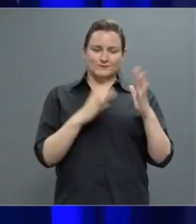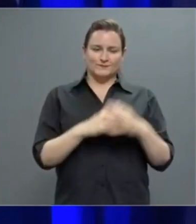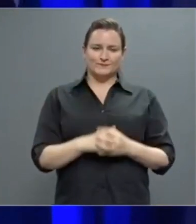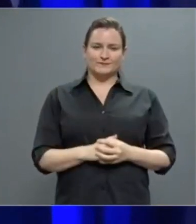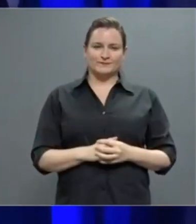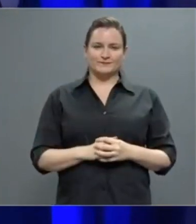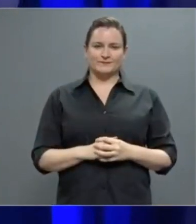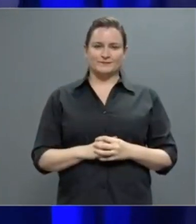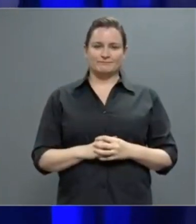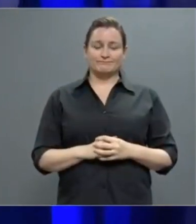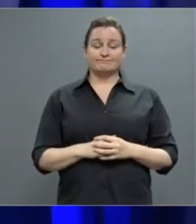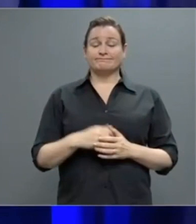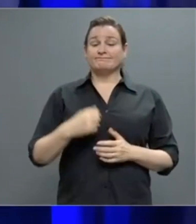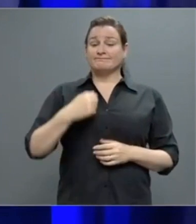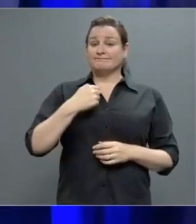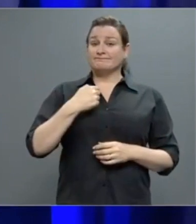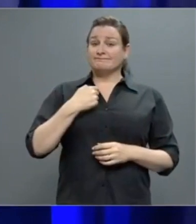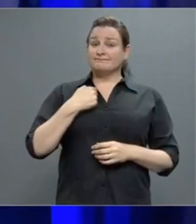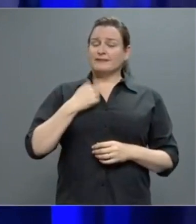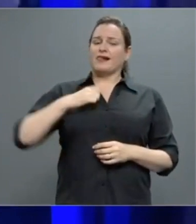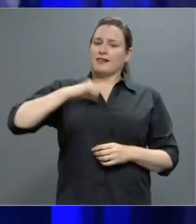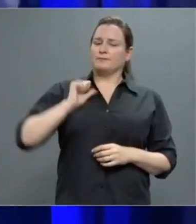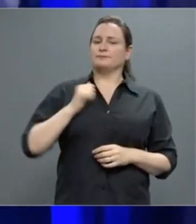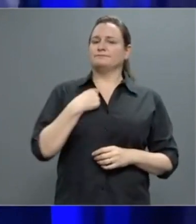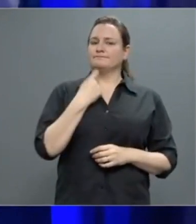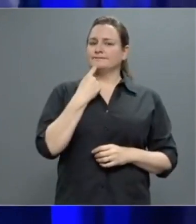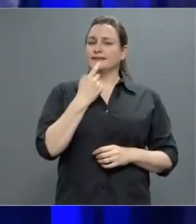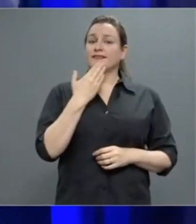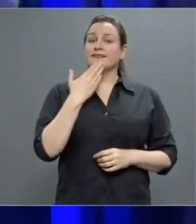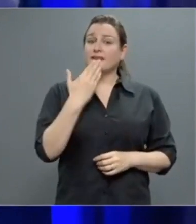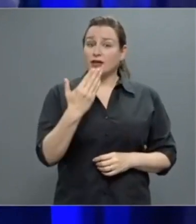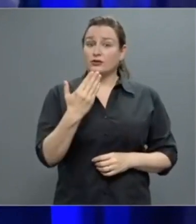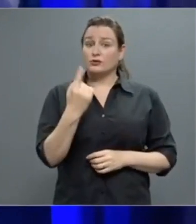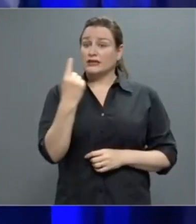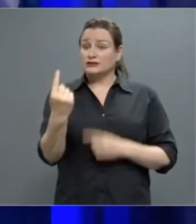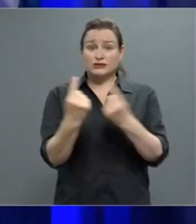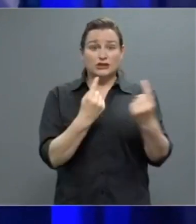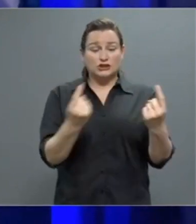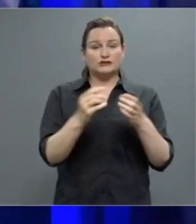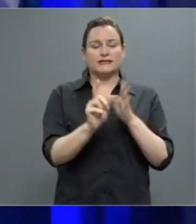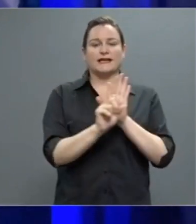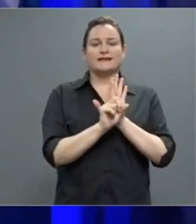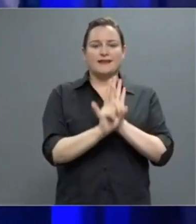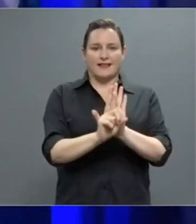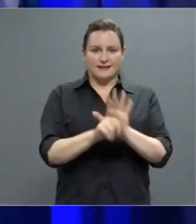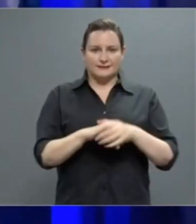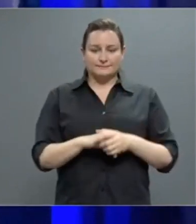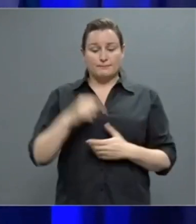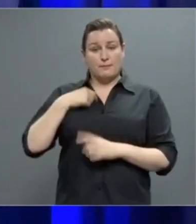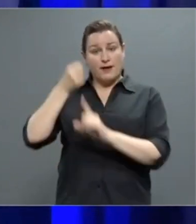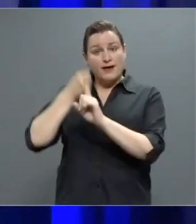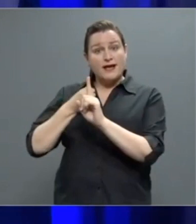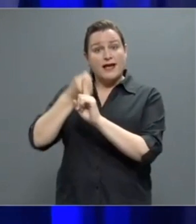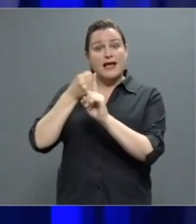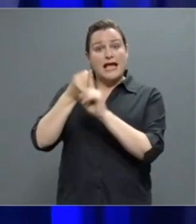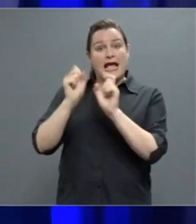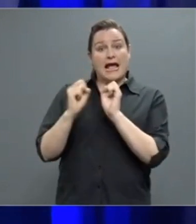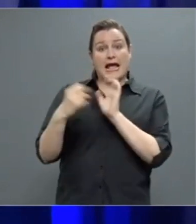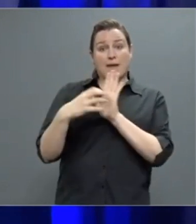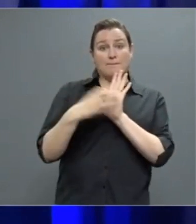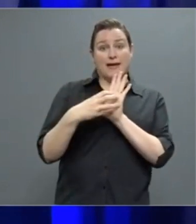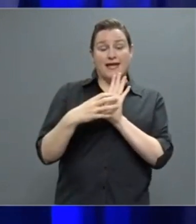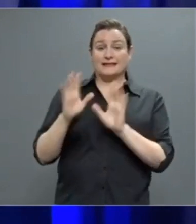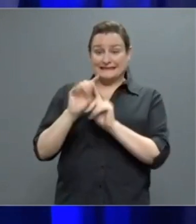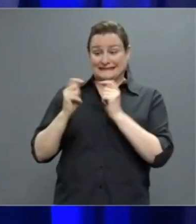I want to say thank you to each and every delegate and to every member of my campaign team across the length and breadth of the